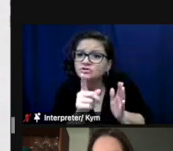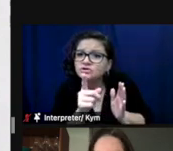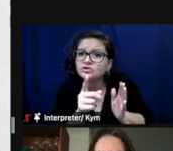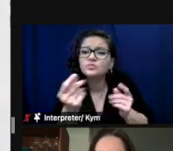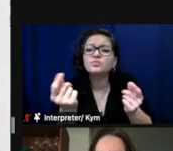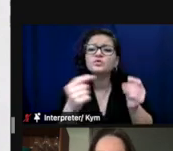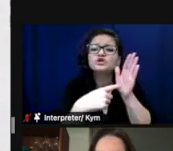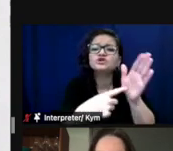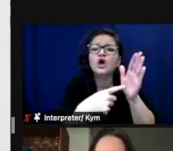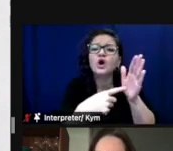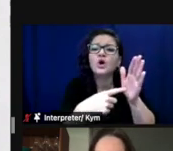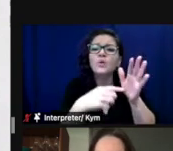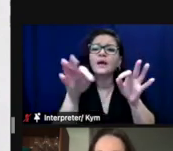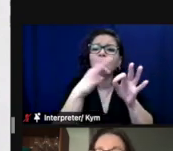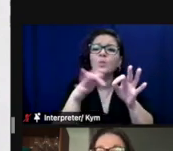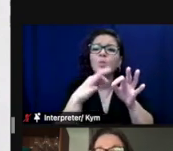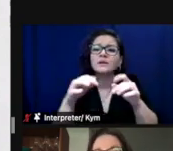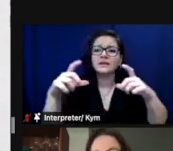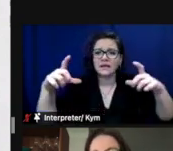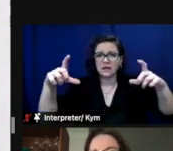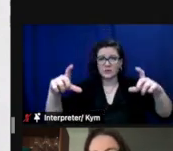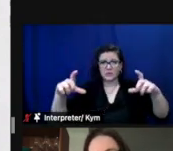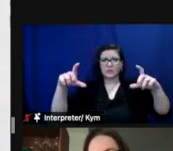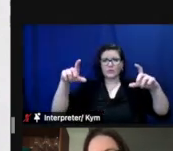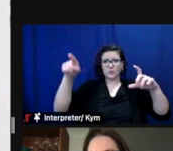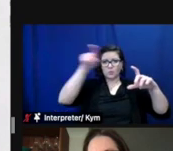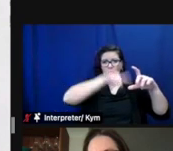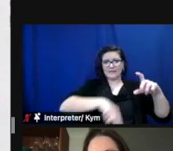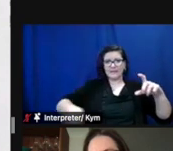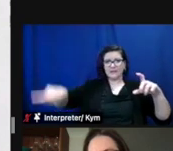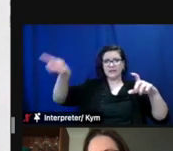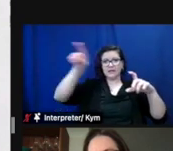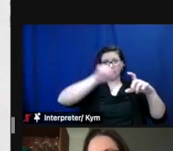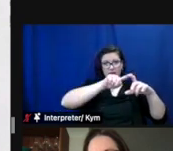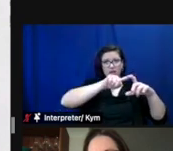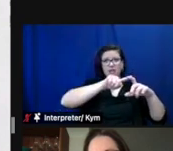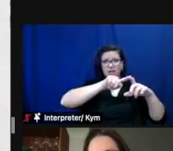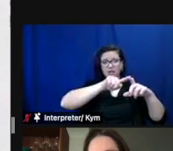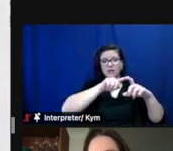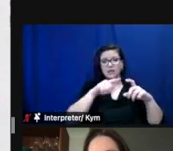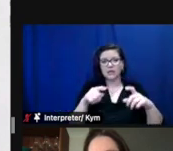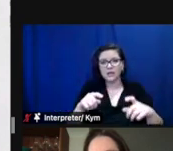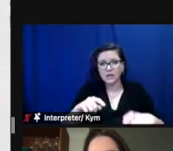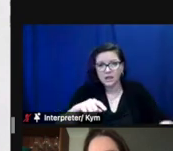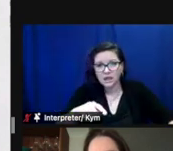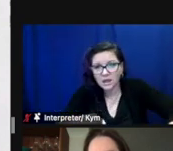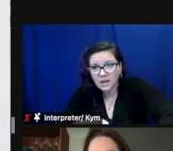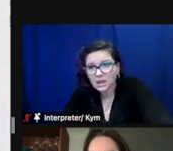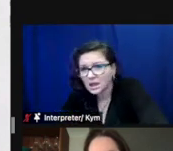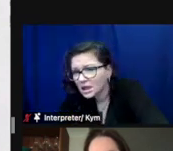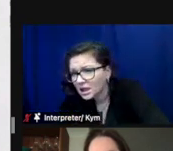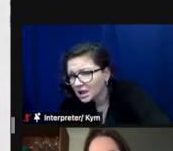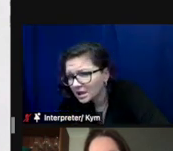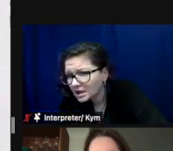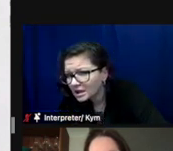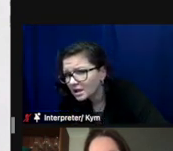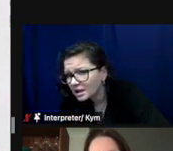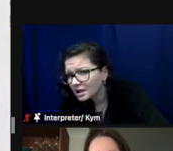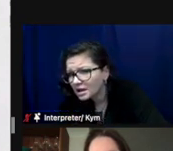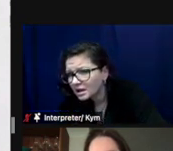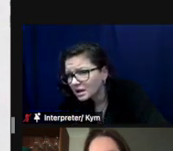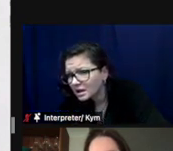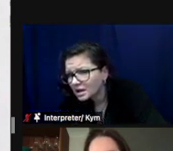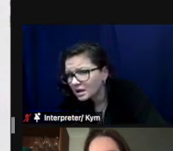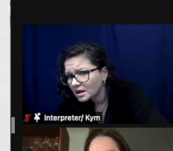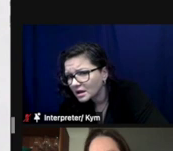She's showing the quilting hoop. Oh, you got it. Okay, and great. Out. Okay, so. I said, the woman would do it. Do I have to send it to y'all? Back to